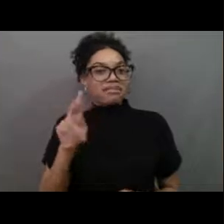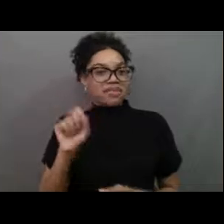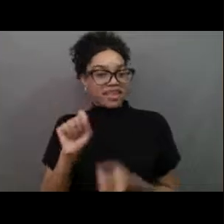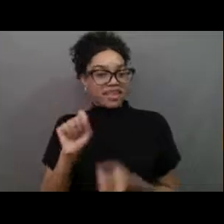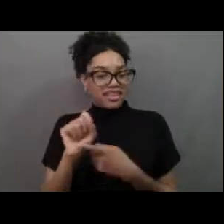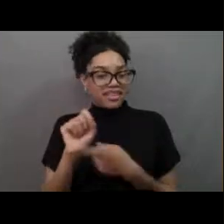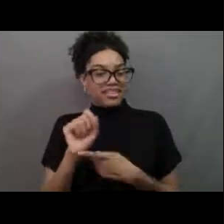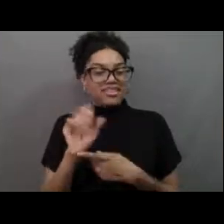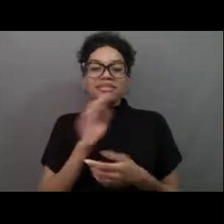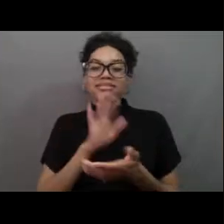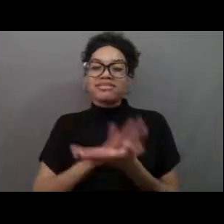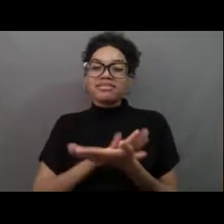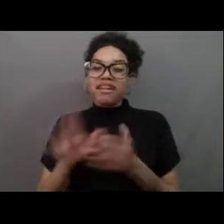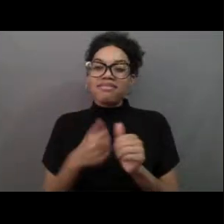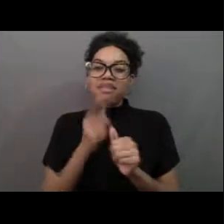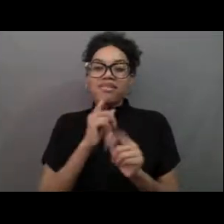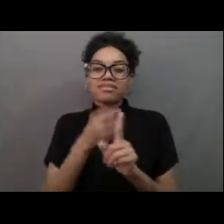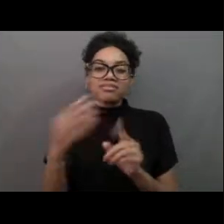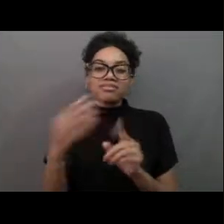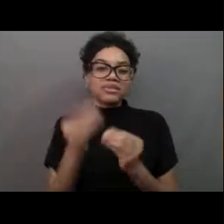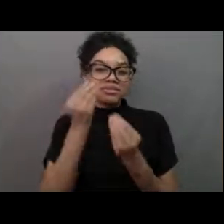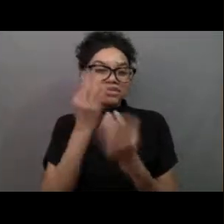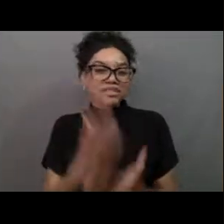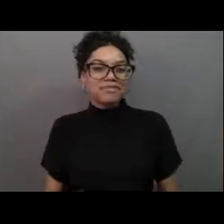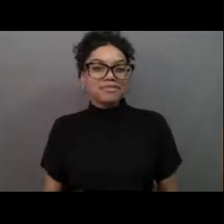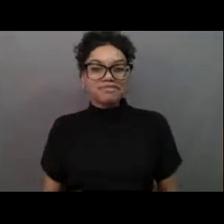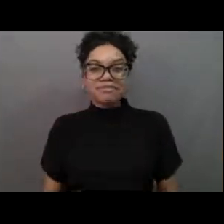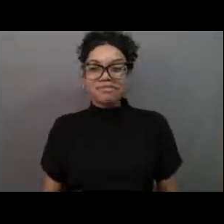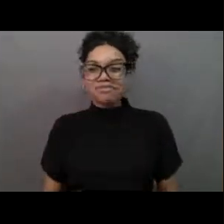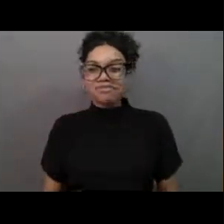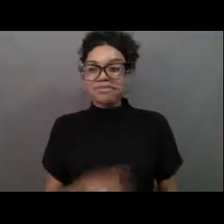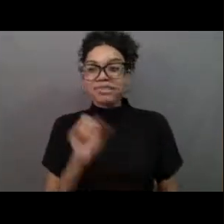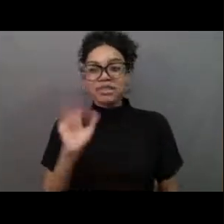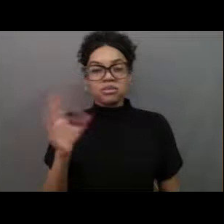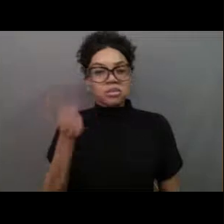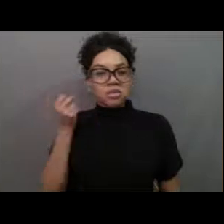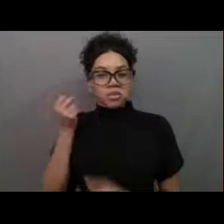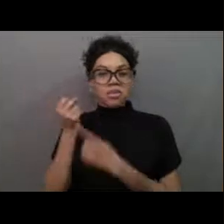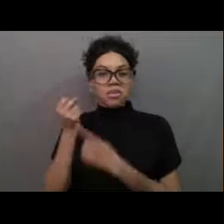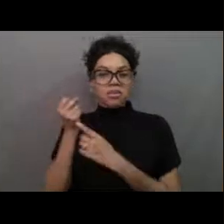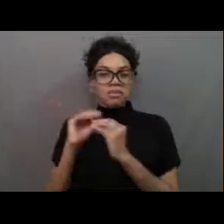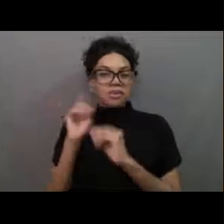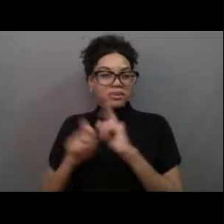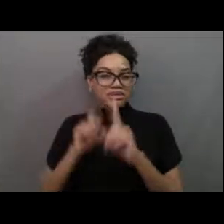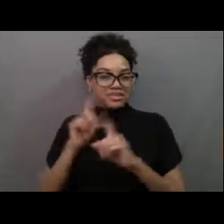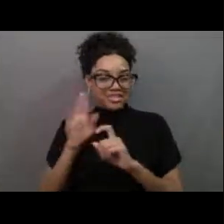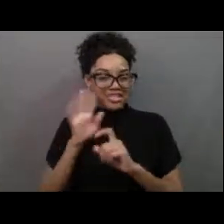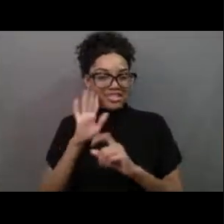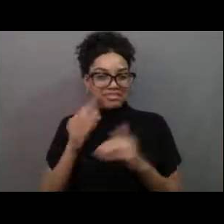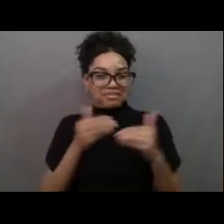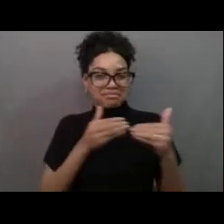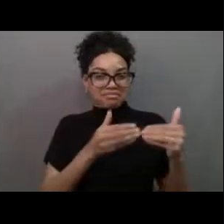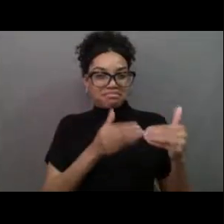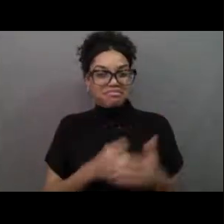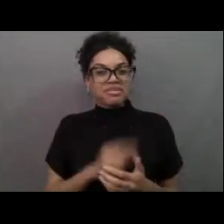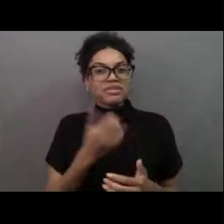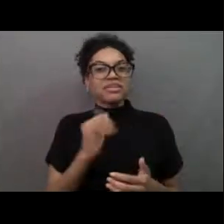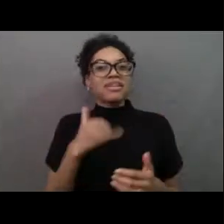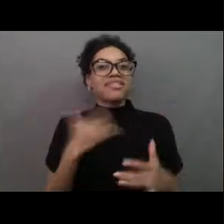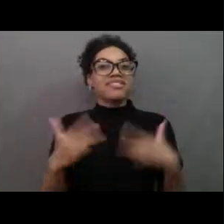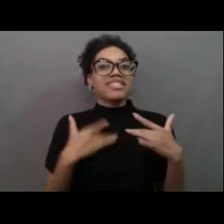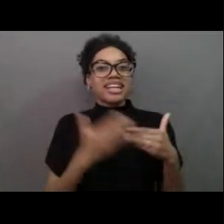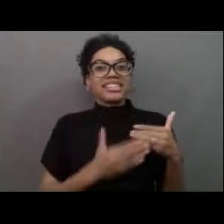follow-up to what Kelly is sharing with us. So that is, I'm going to hold off on any other fish questions because I know you still have exciting things